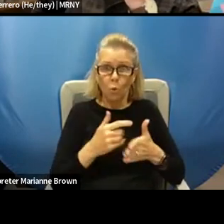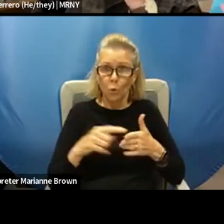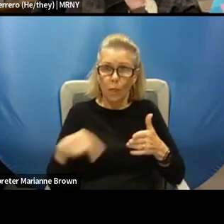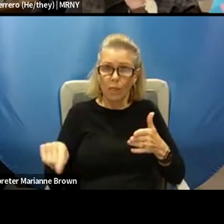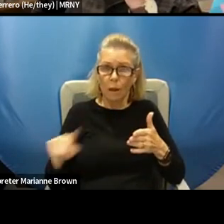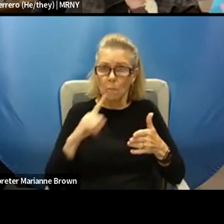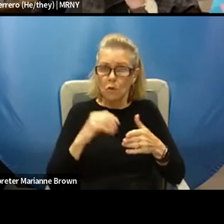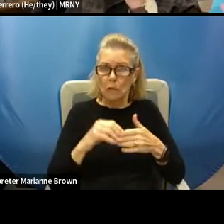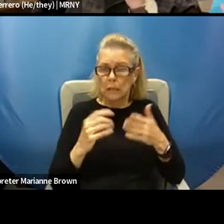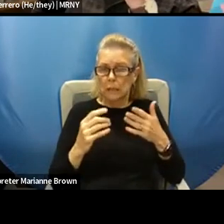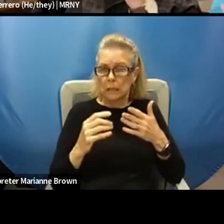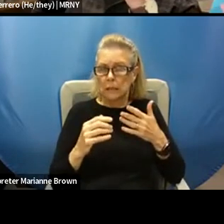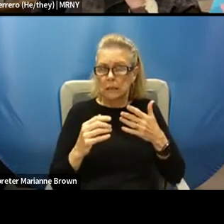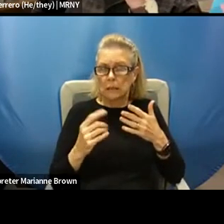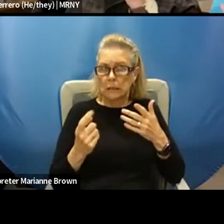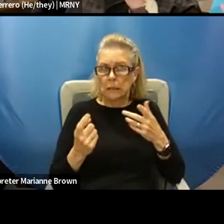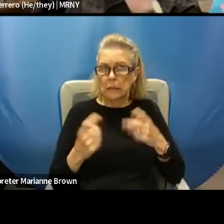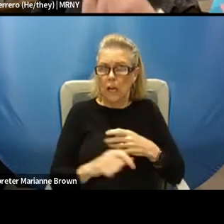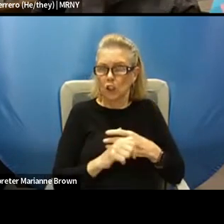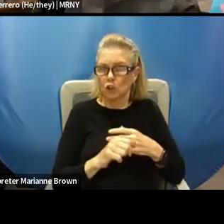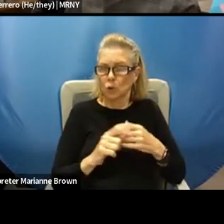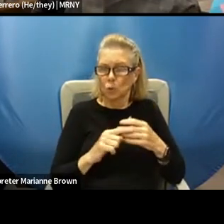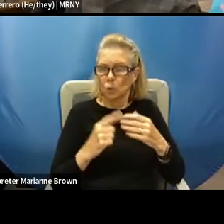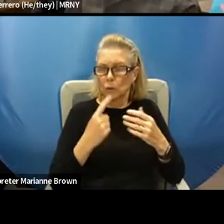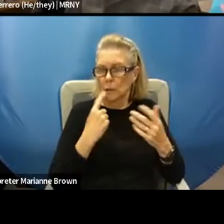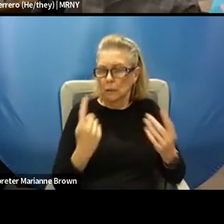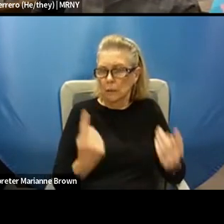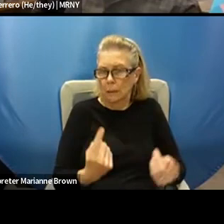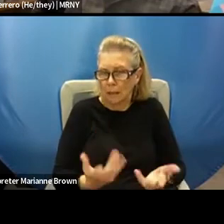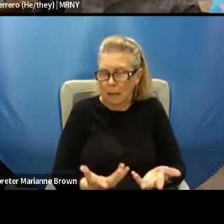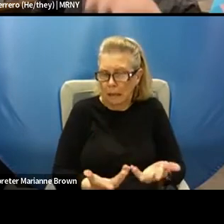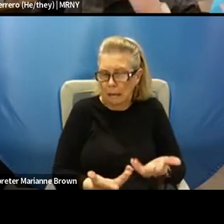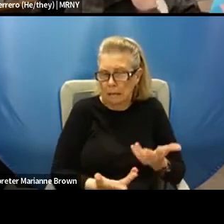in danger to say something, right? So